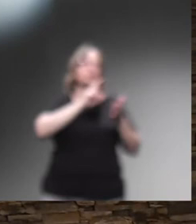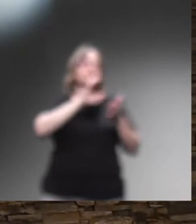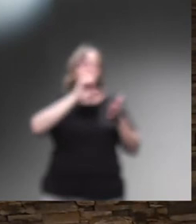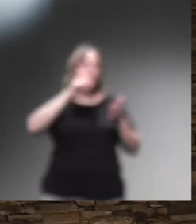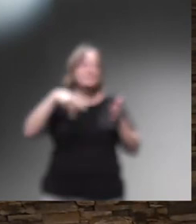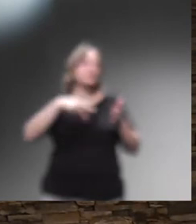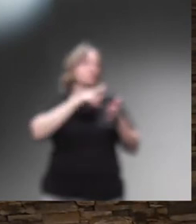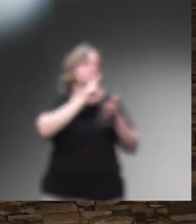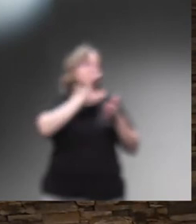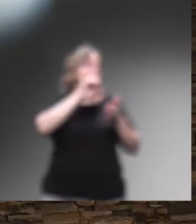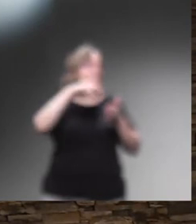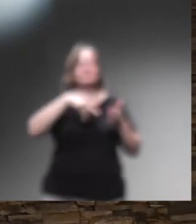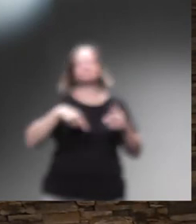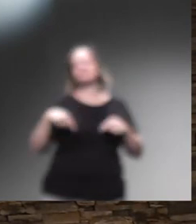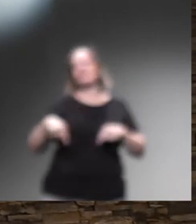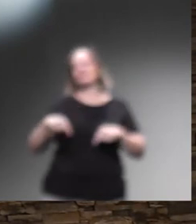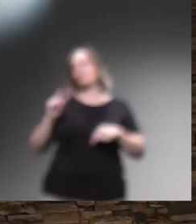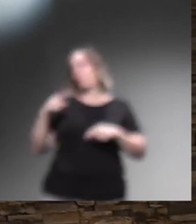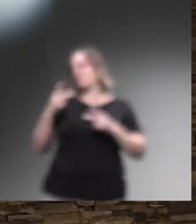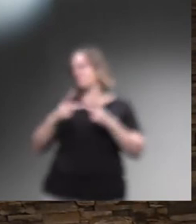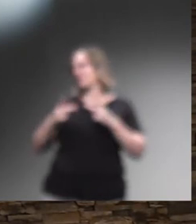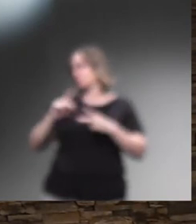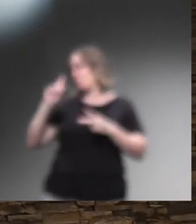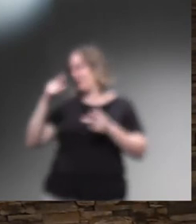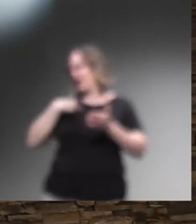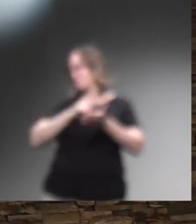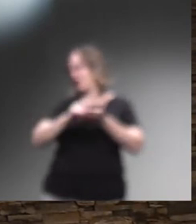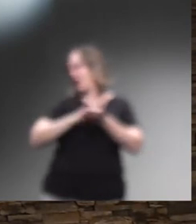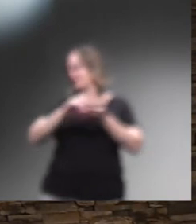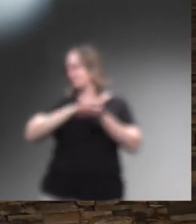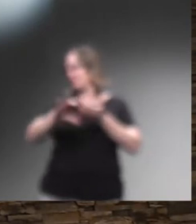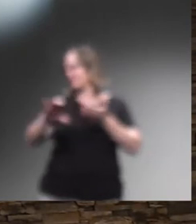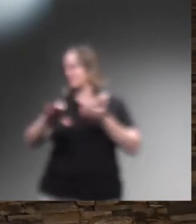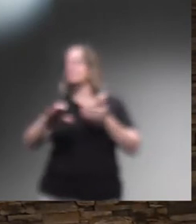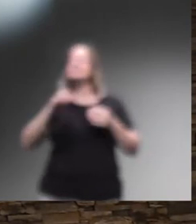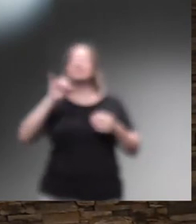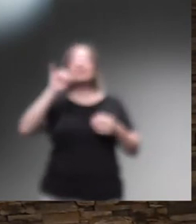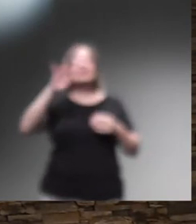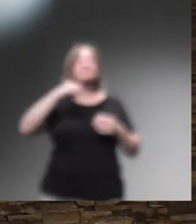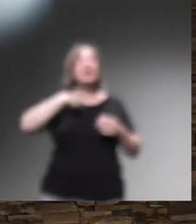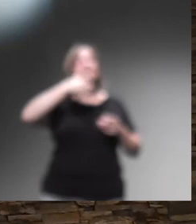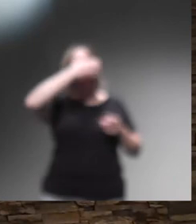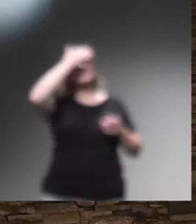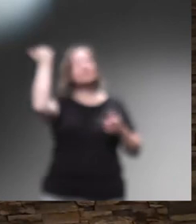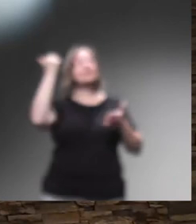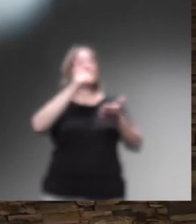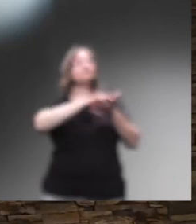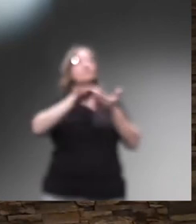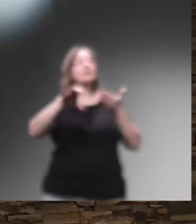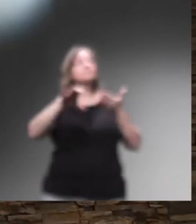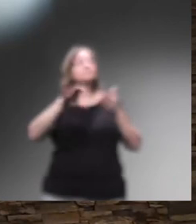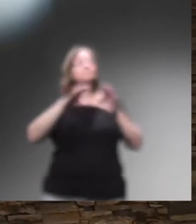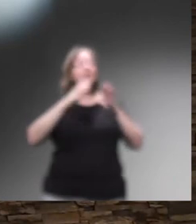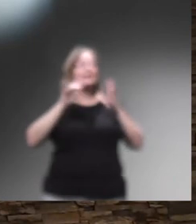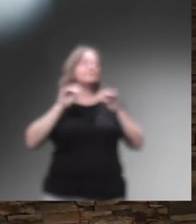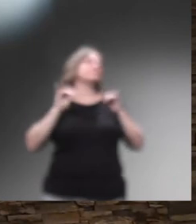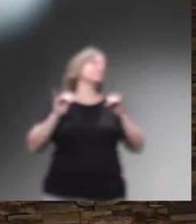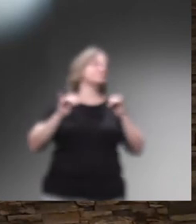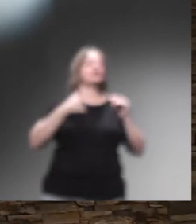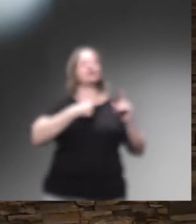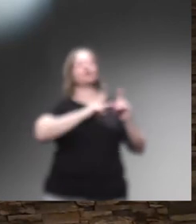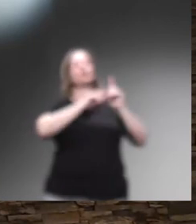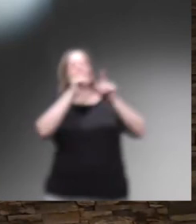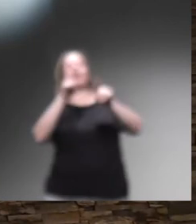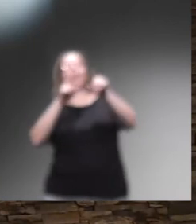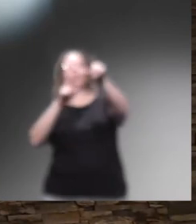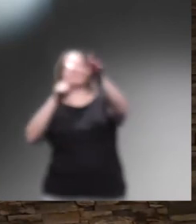place I write checks anymore. And if I forget the checkbook, I'll go, oh, I'll stop at the kiosk on my way out, and then